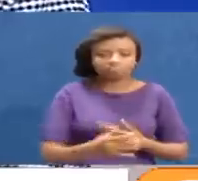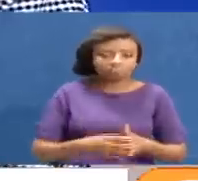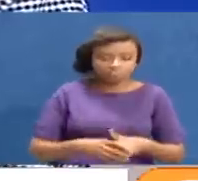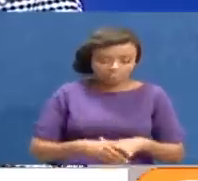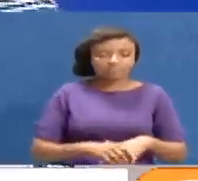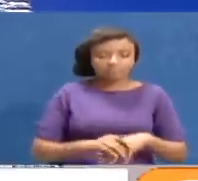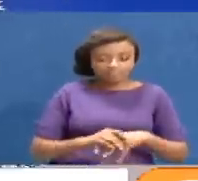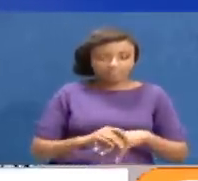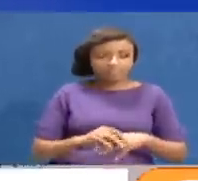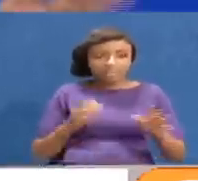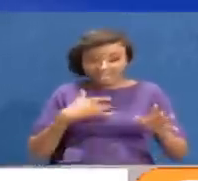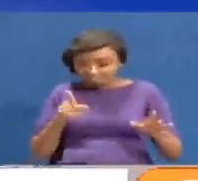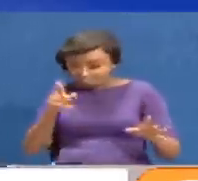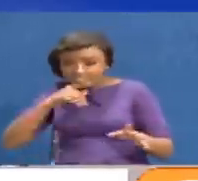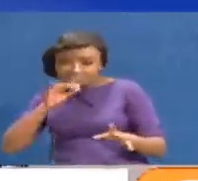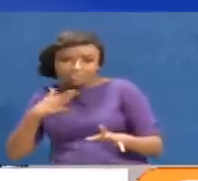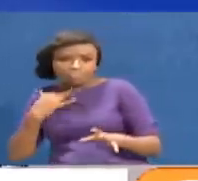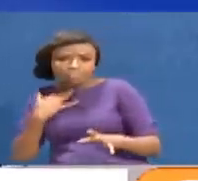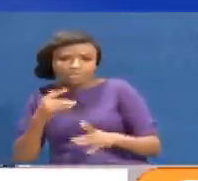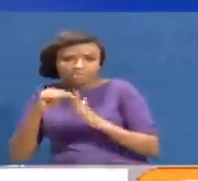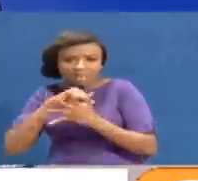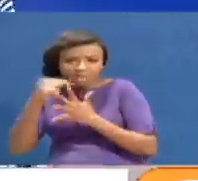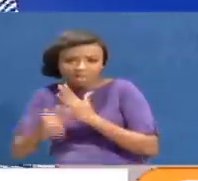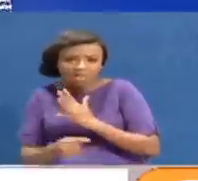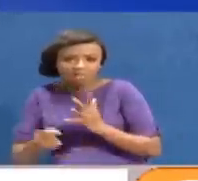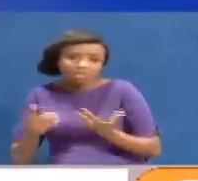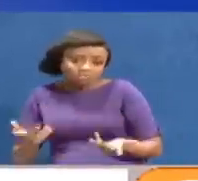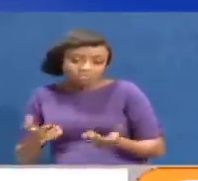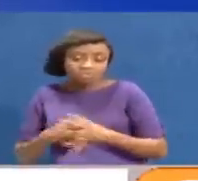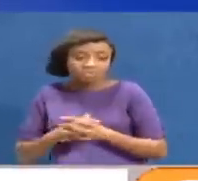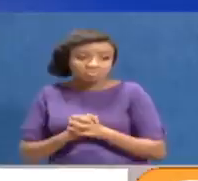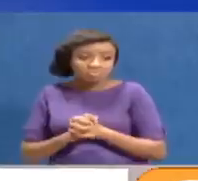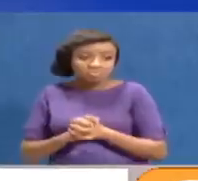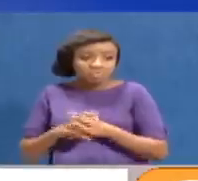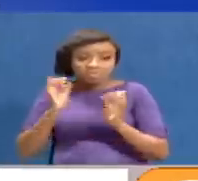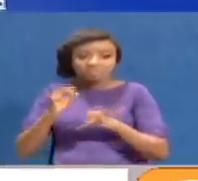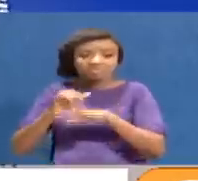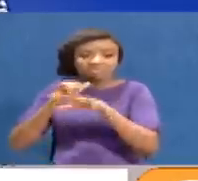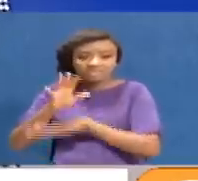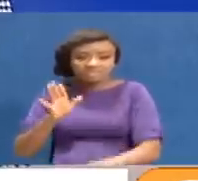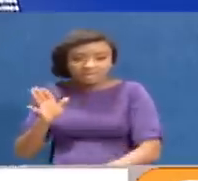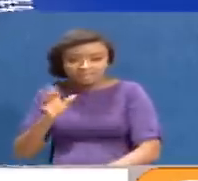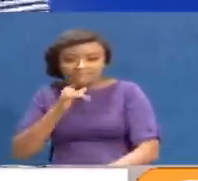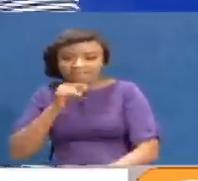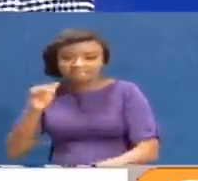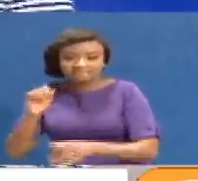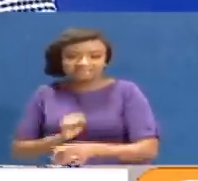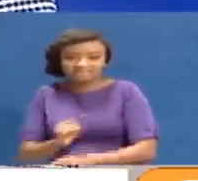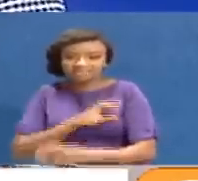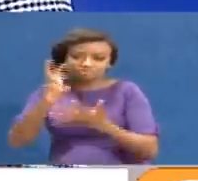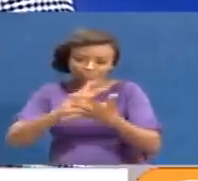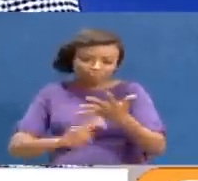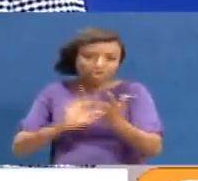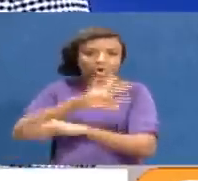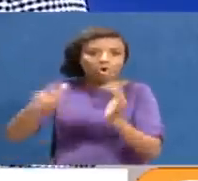the lives of women. There are things that the men will be looking at. Yeah. Now, sending a men senator or a female senator to just look